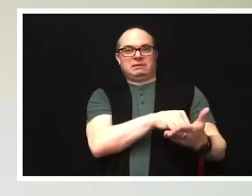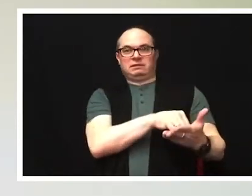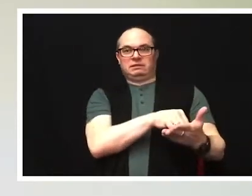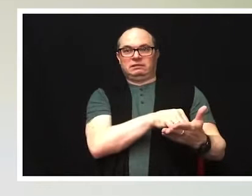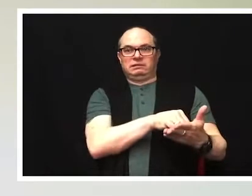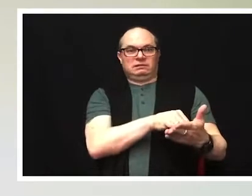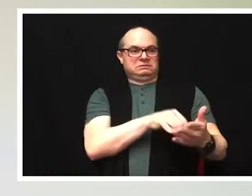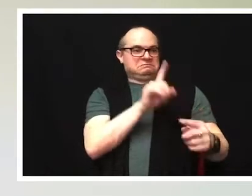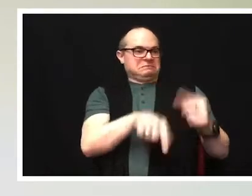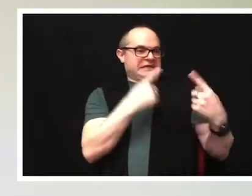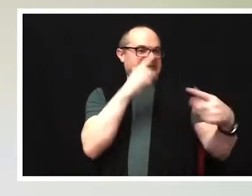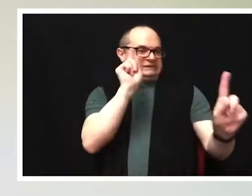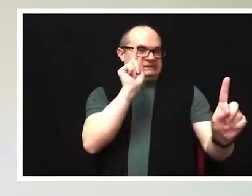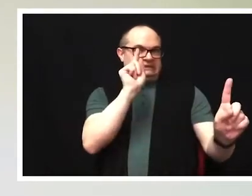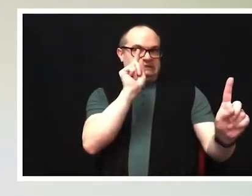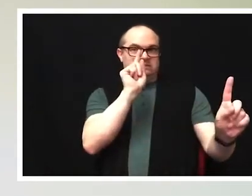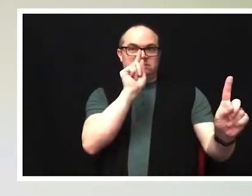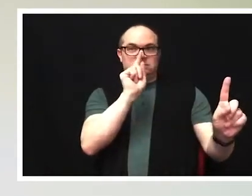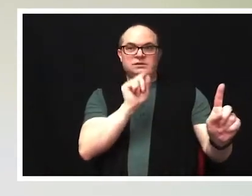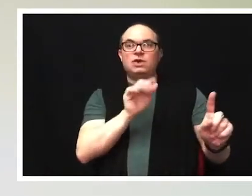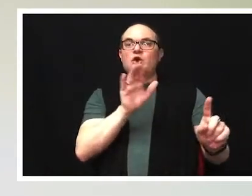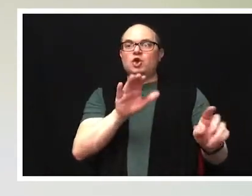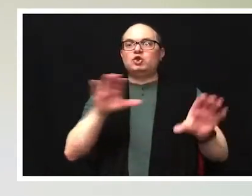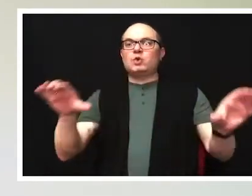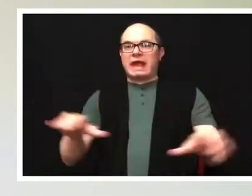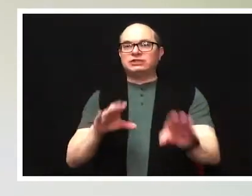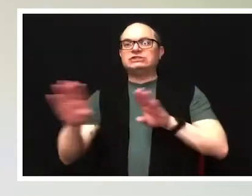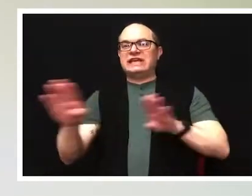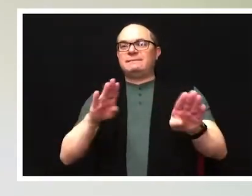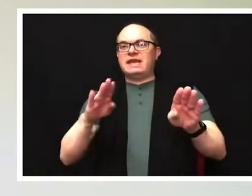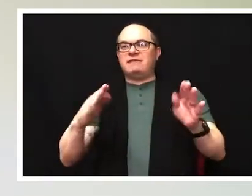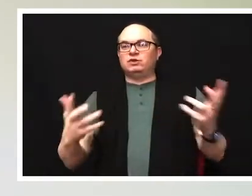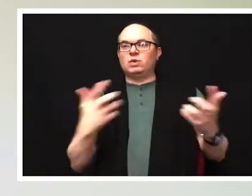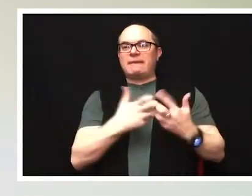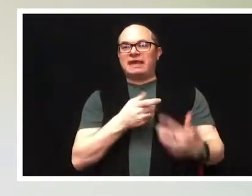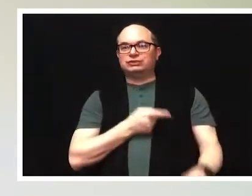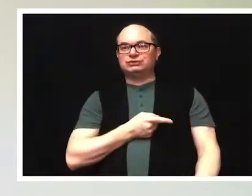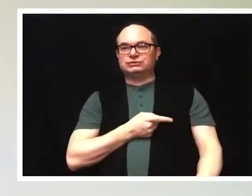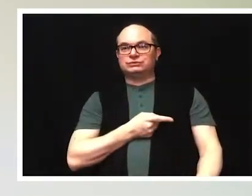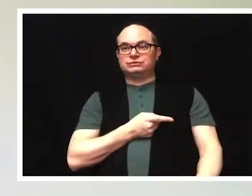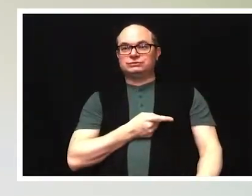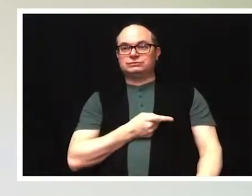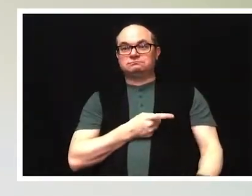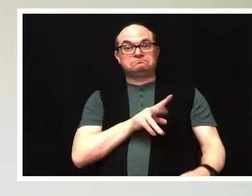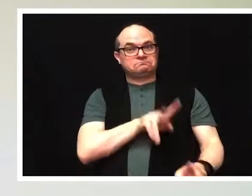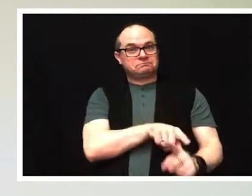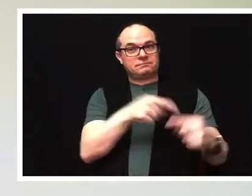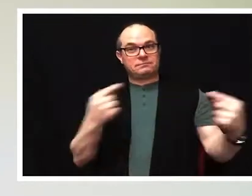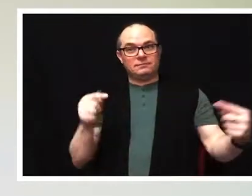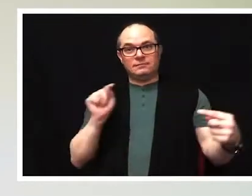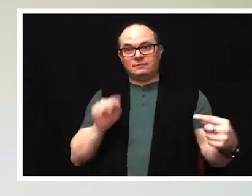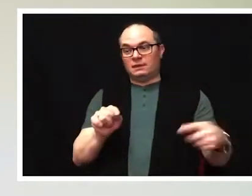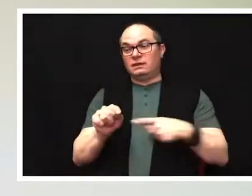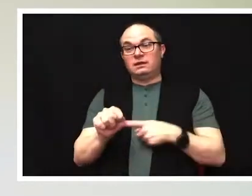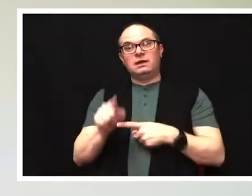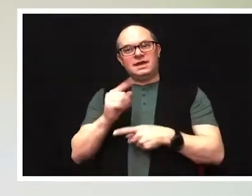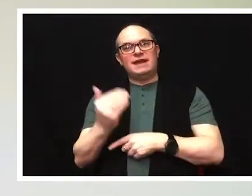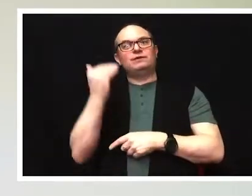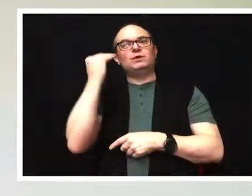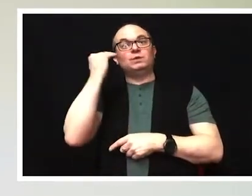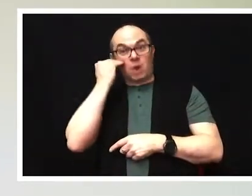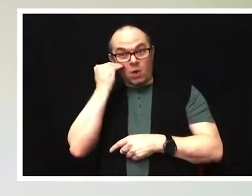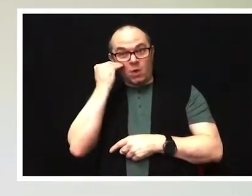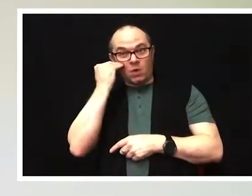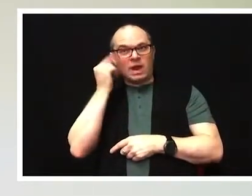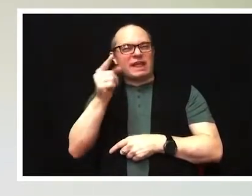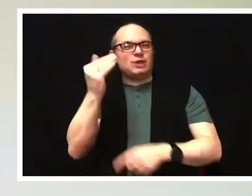possible, or that you aren't going to make it, your actions and behaviors will reflect that. On the flip side, if you